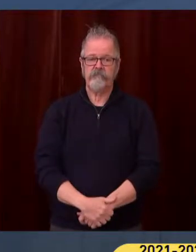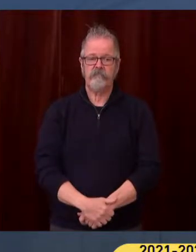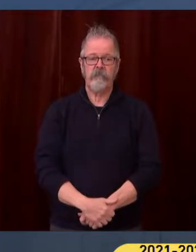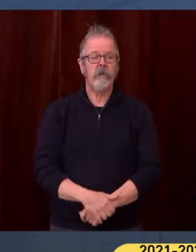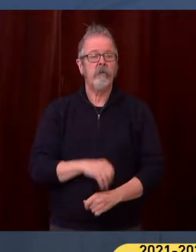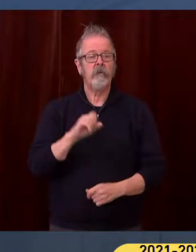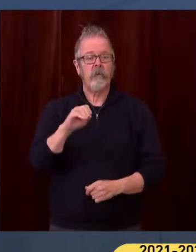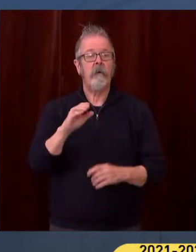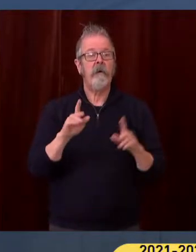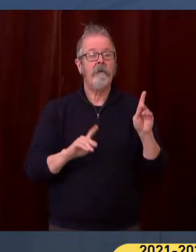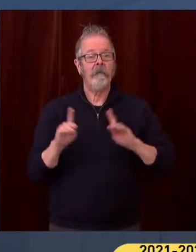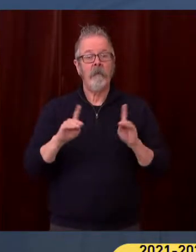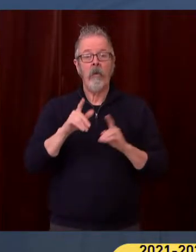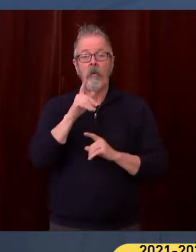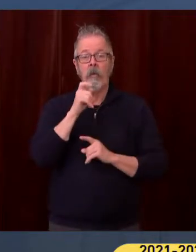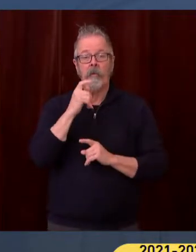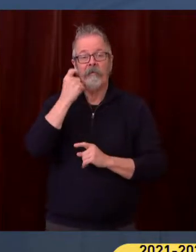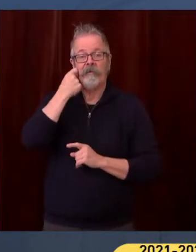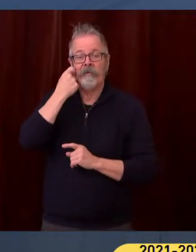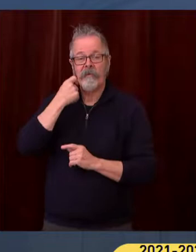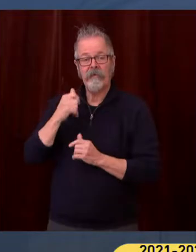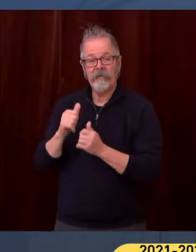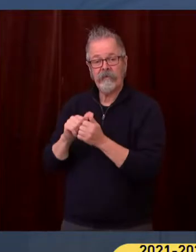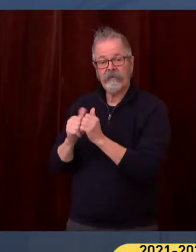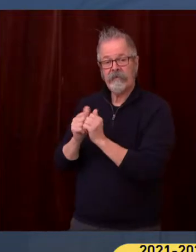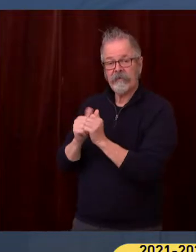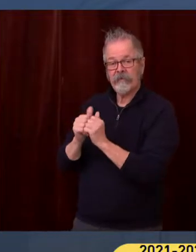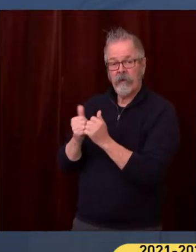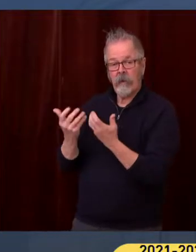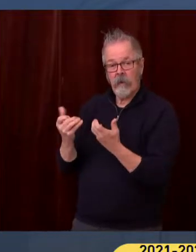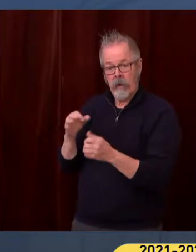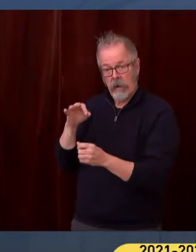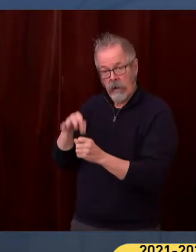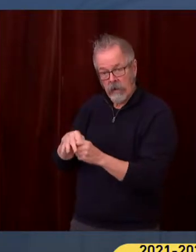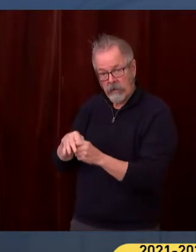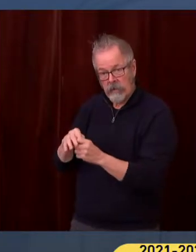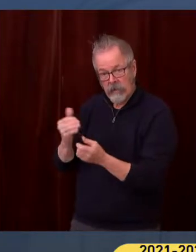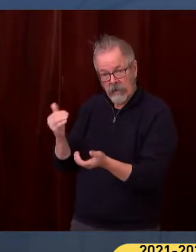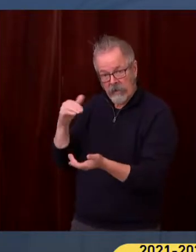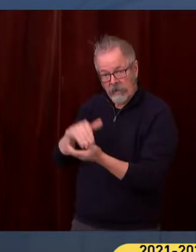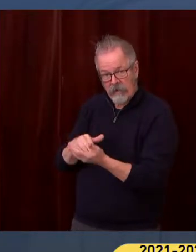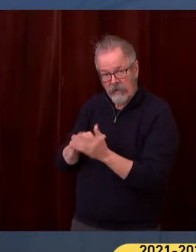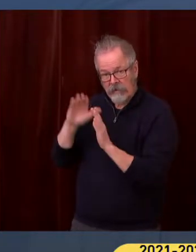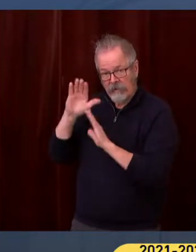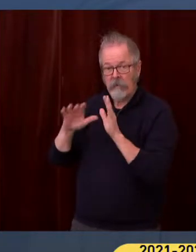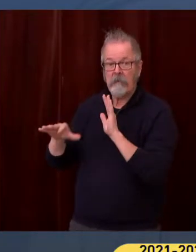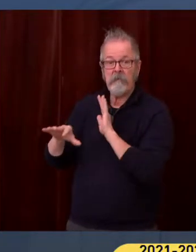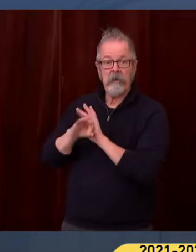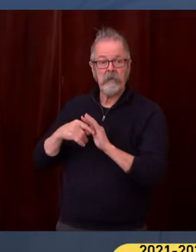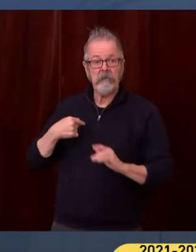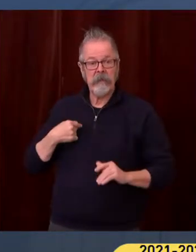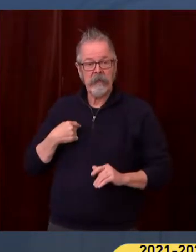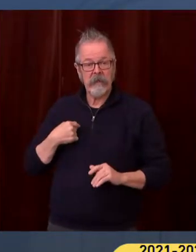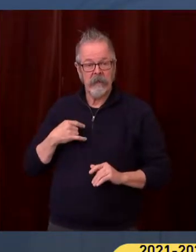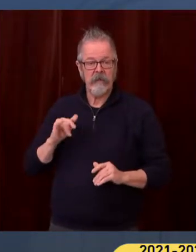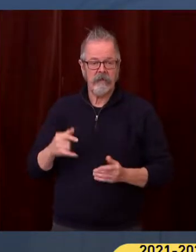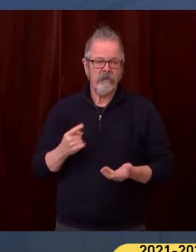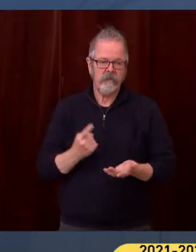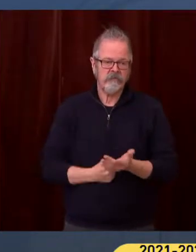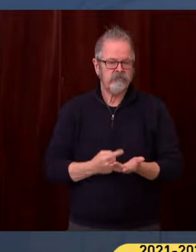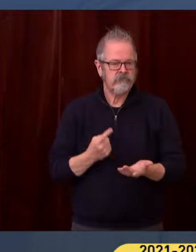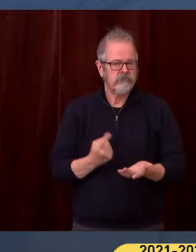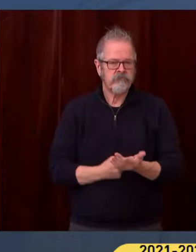central to their passion, their work plan, their policy belief, and their political priorities. It is an absolute unequivocal